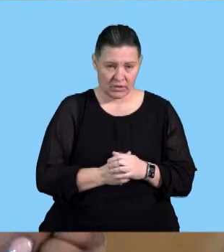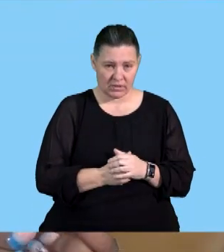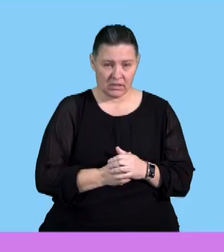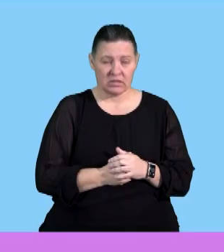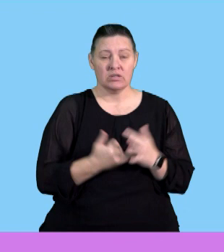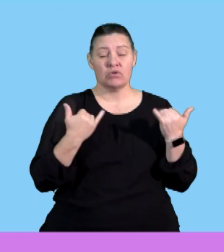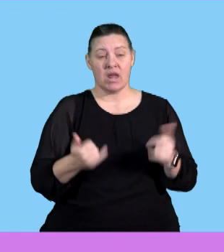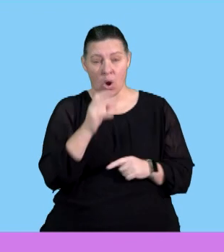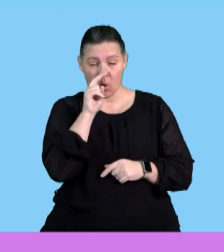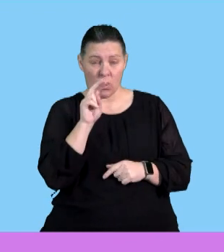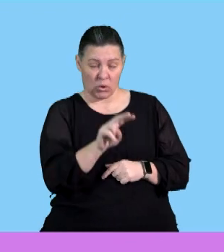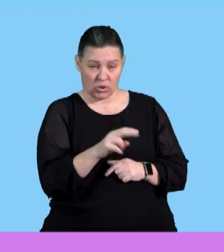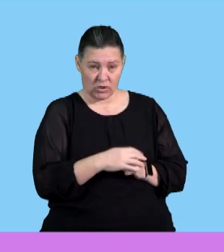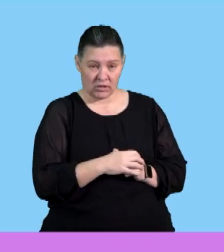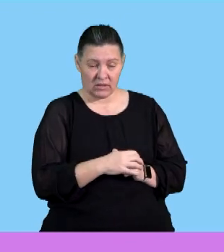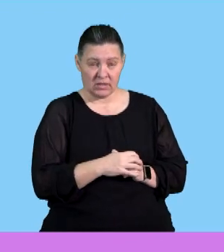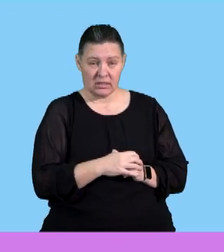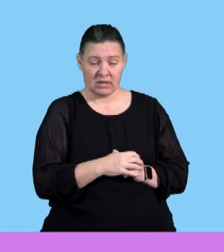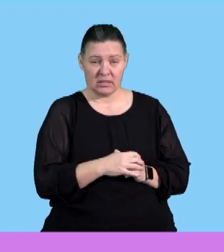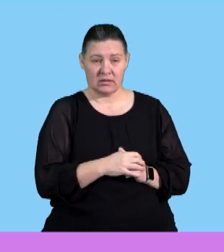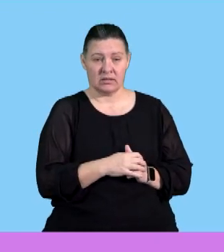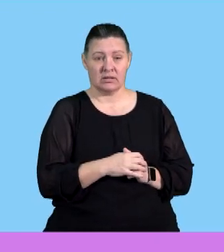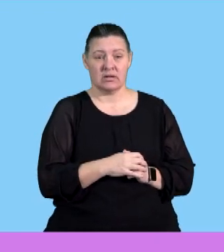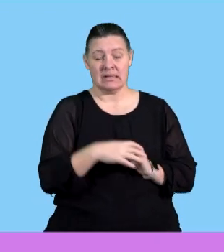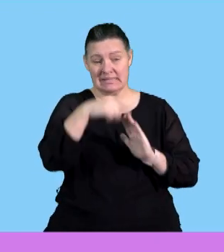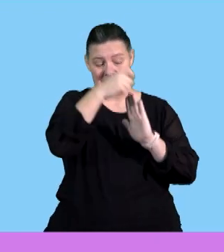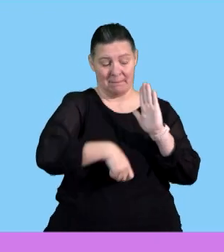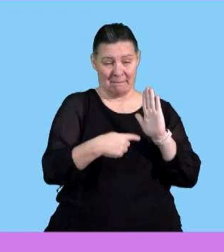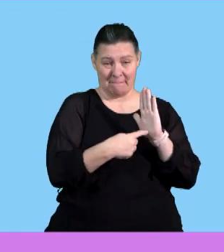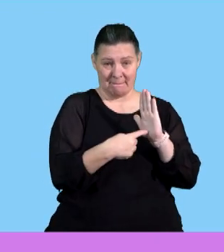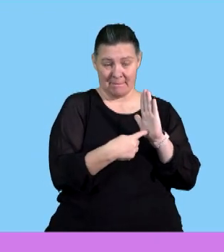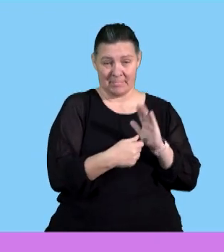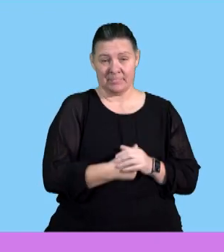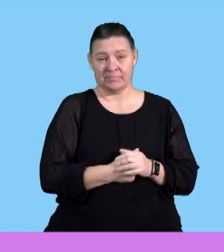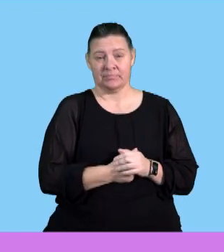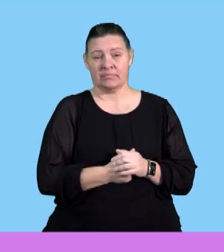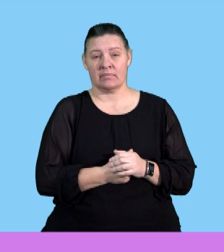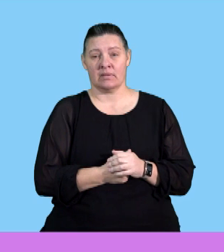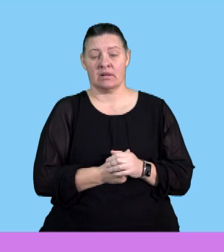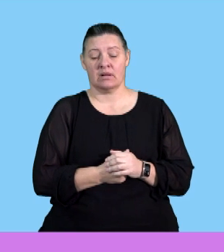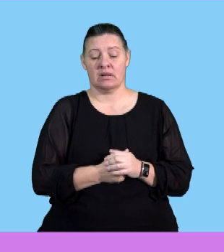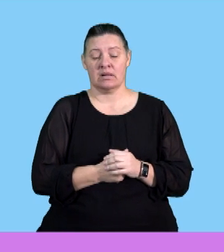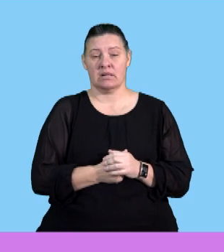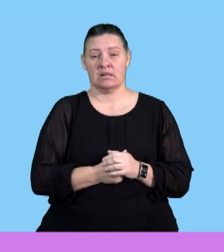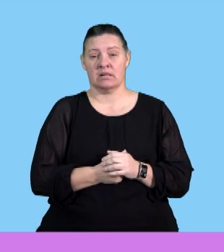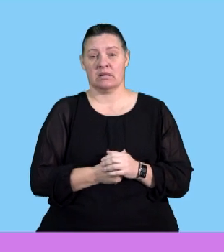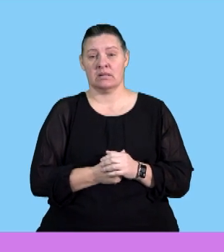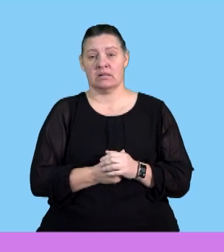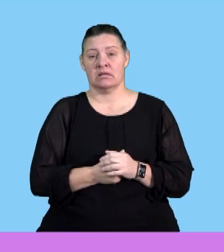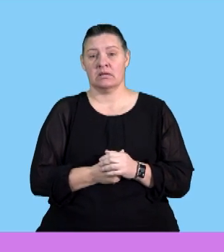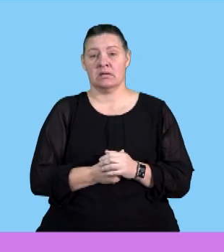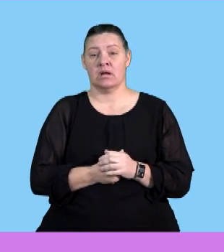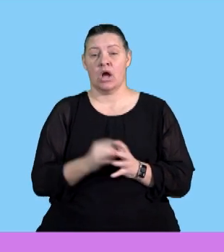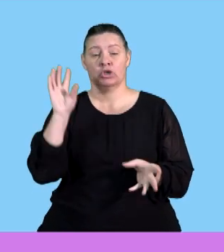So now looking at this, the till slip. So the tax,